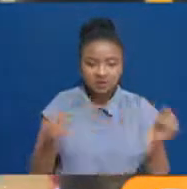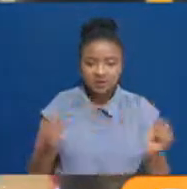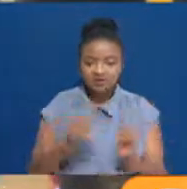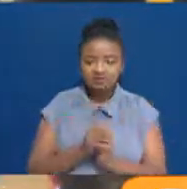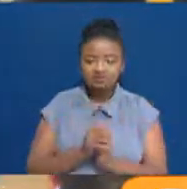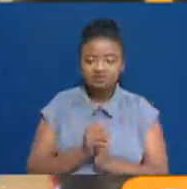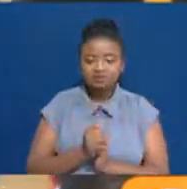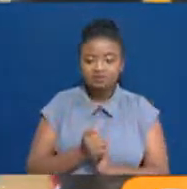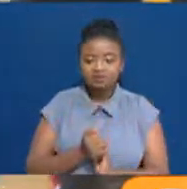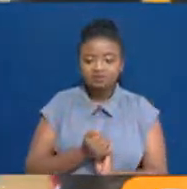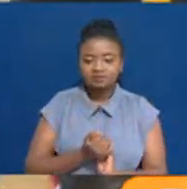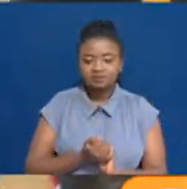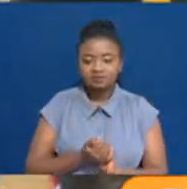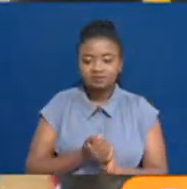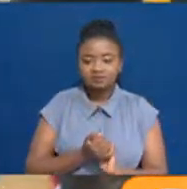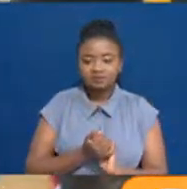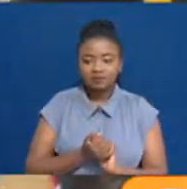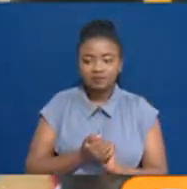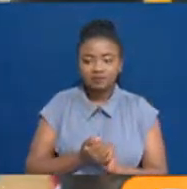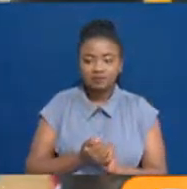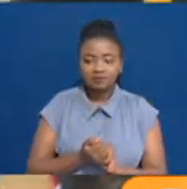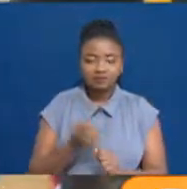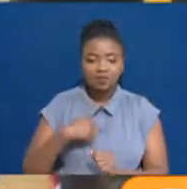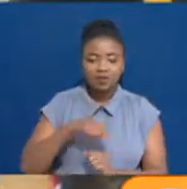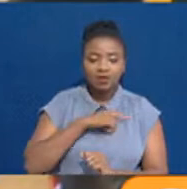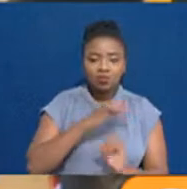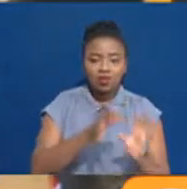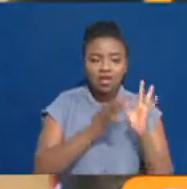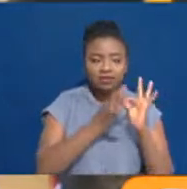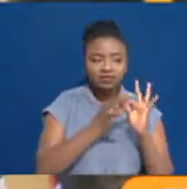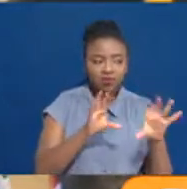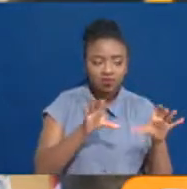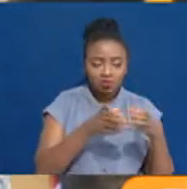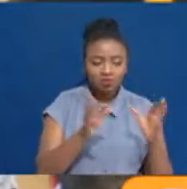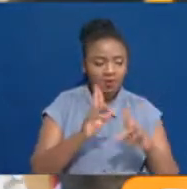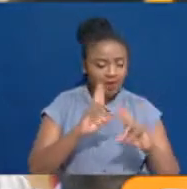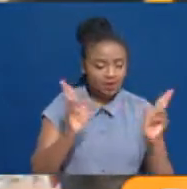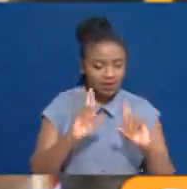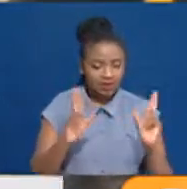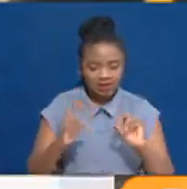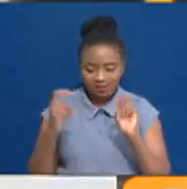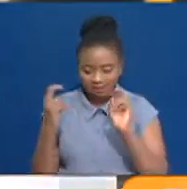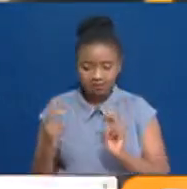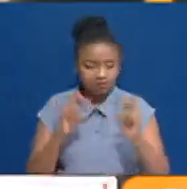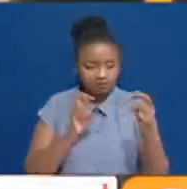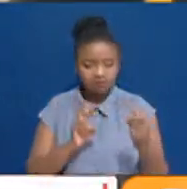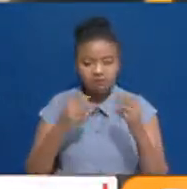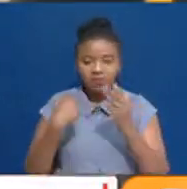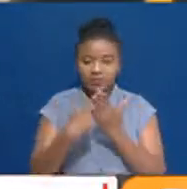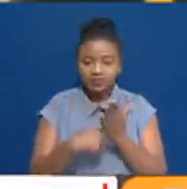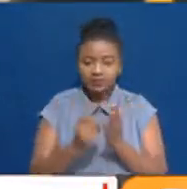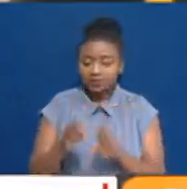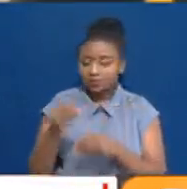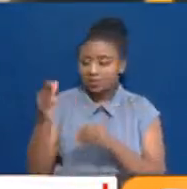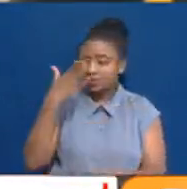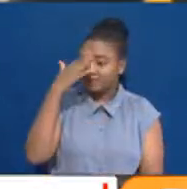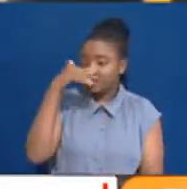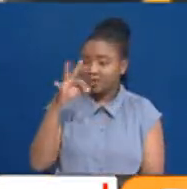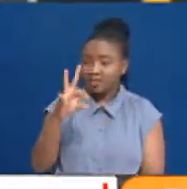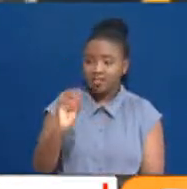Azimio tuko tayari kuongea. Tutaongea. Na tumewapatia wale jamaa siku 30